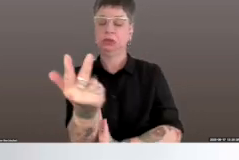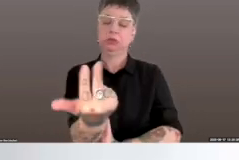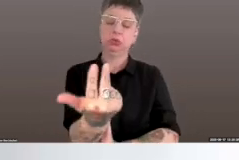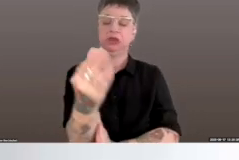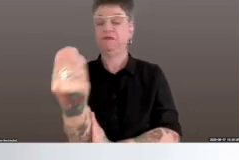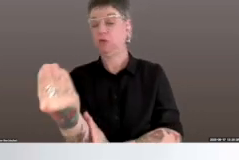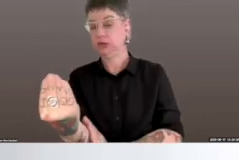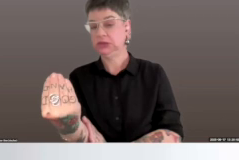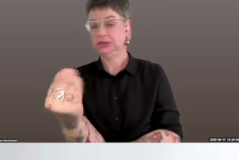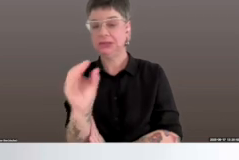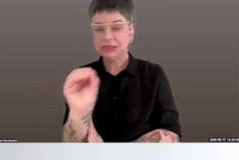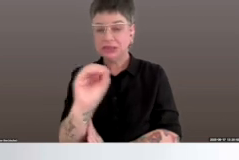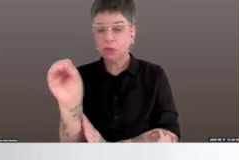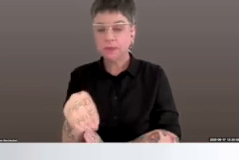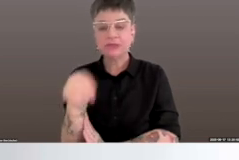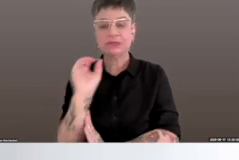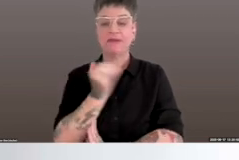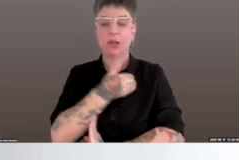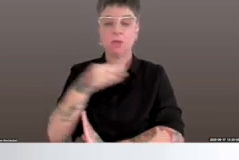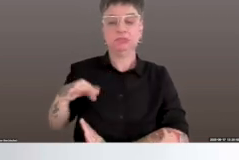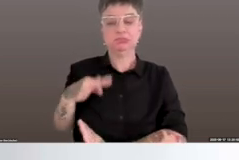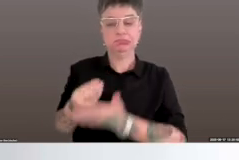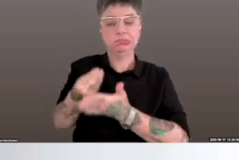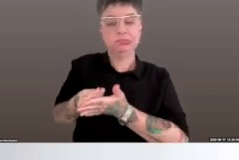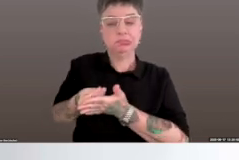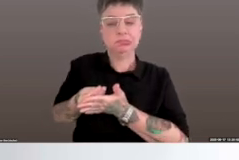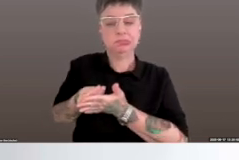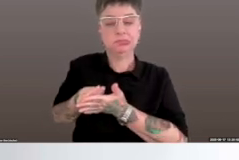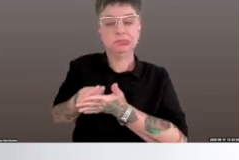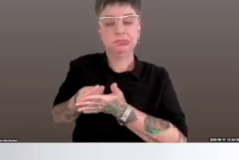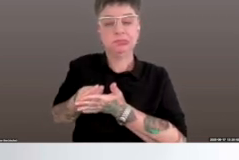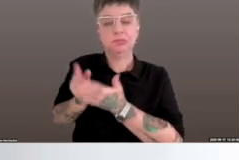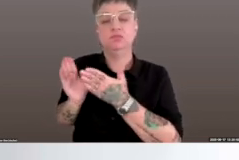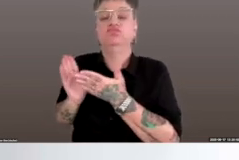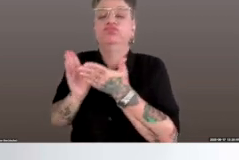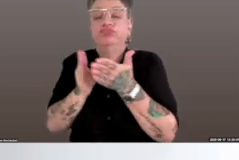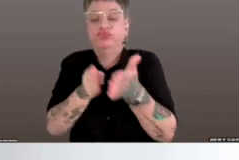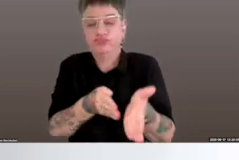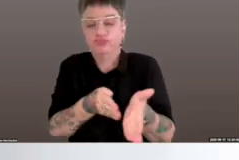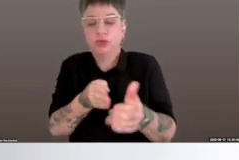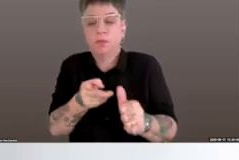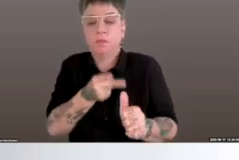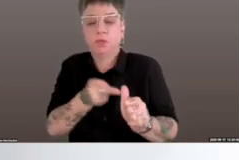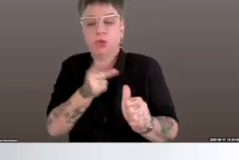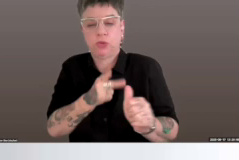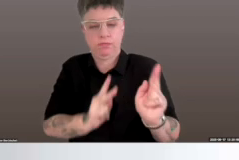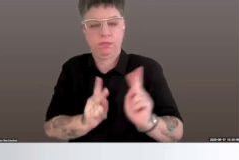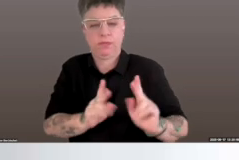2013-14, 0% of our incentive funds were specifically directed toward priority